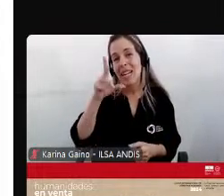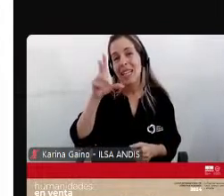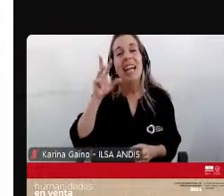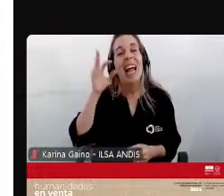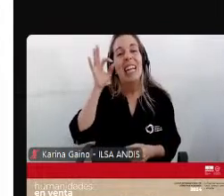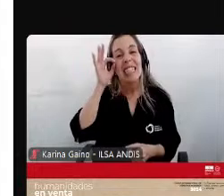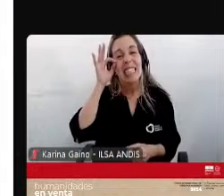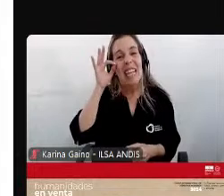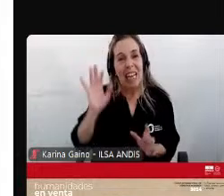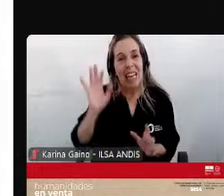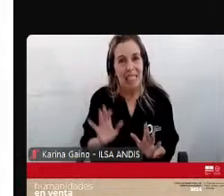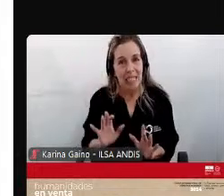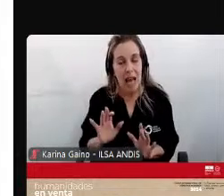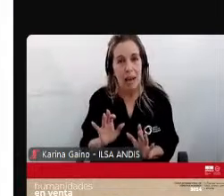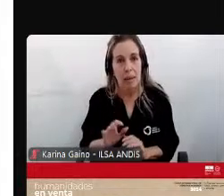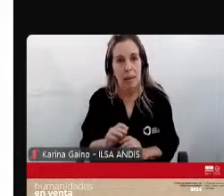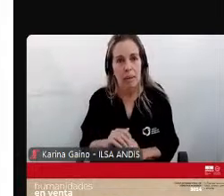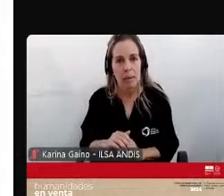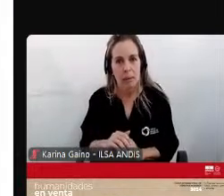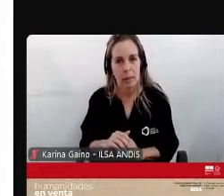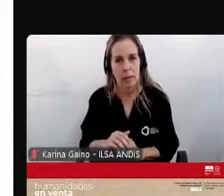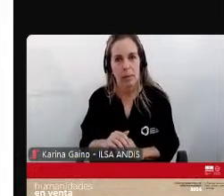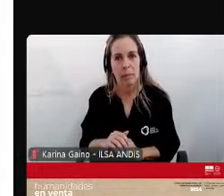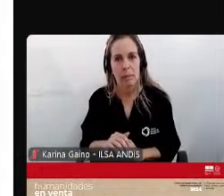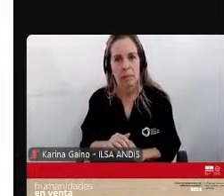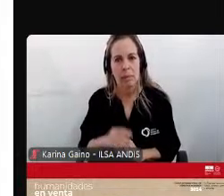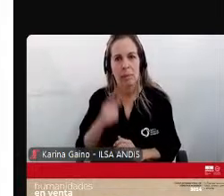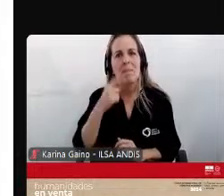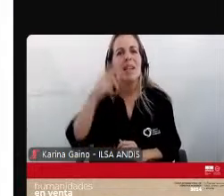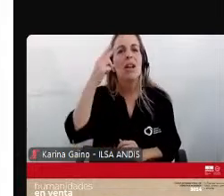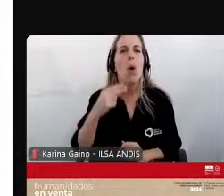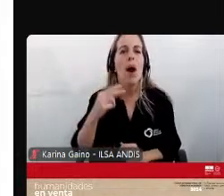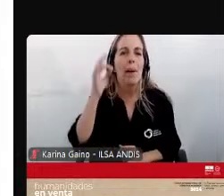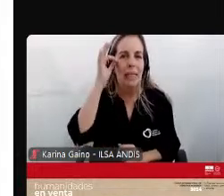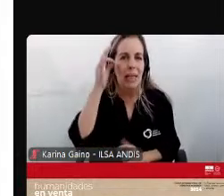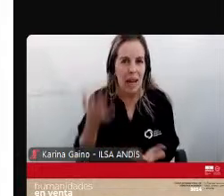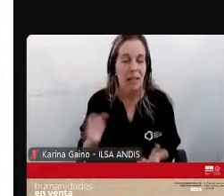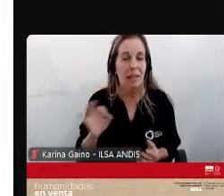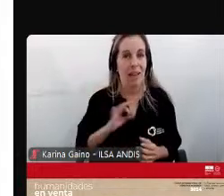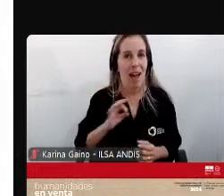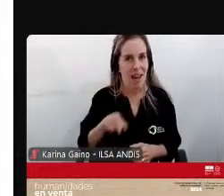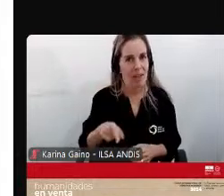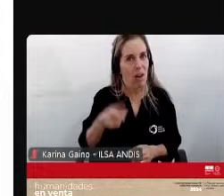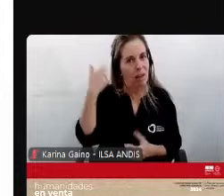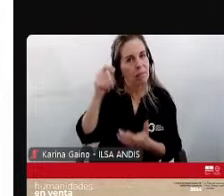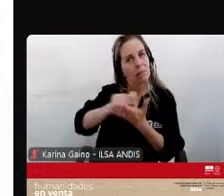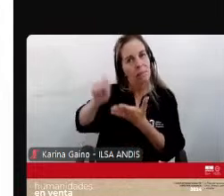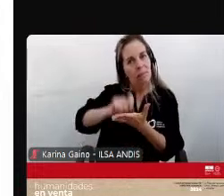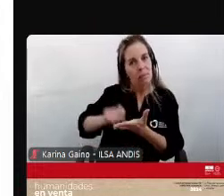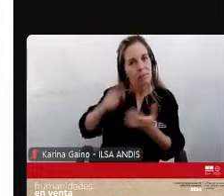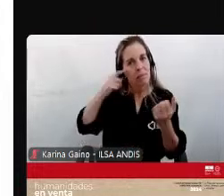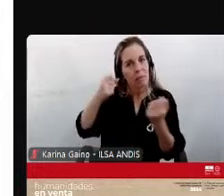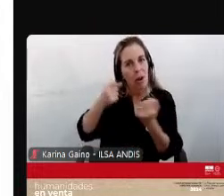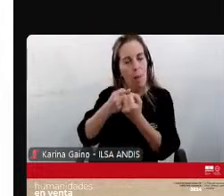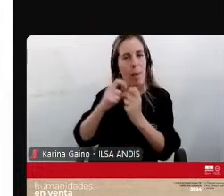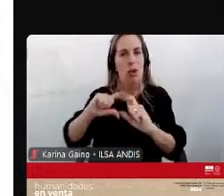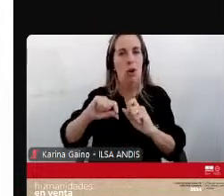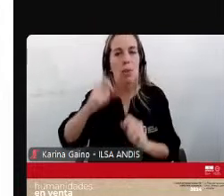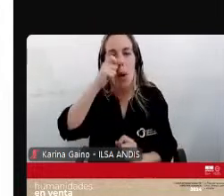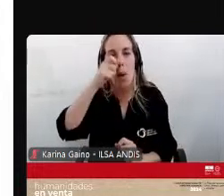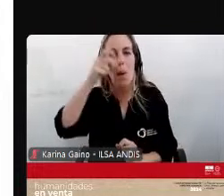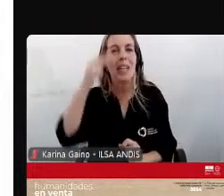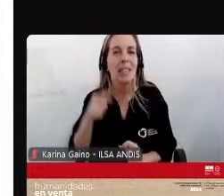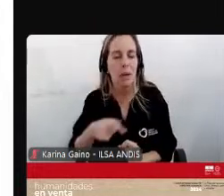drafted and a number of states ratified ILO Convention number 29 on forced labor, which